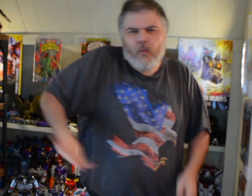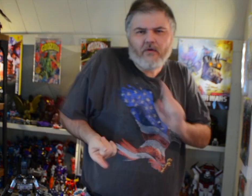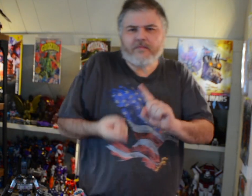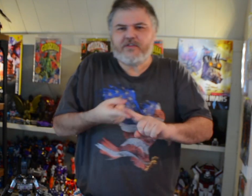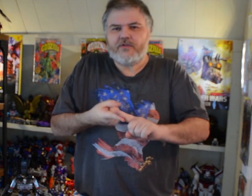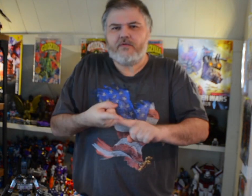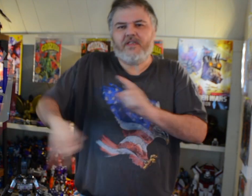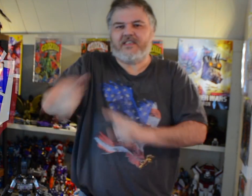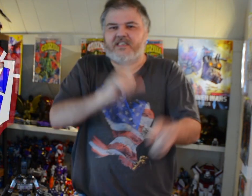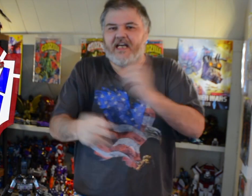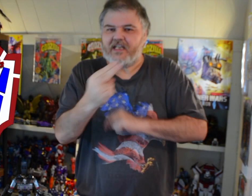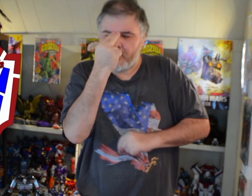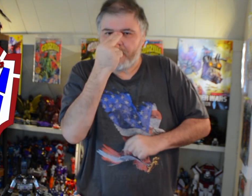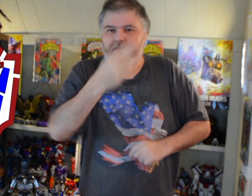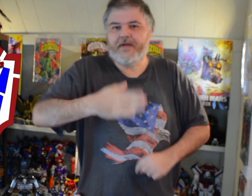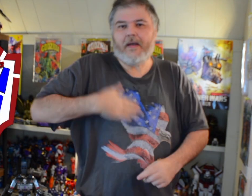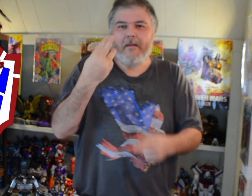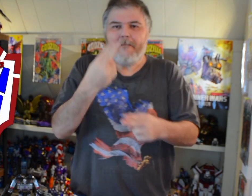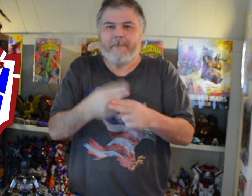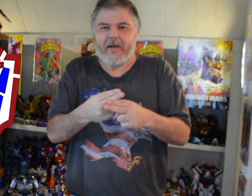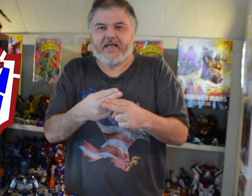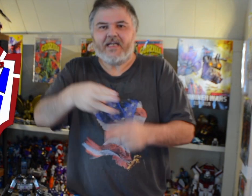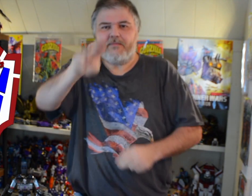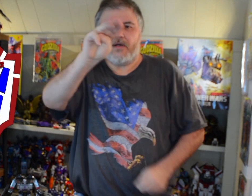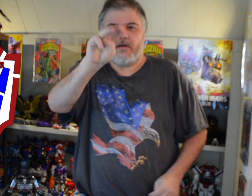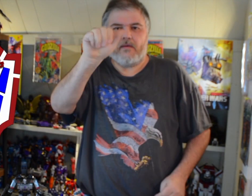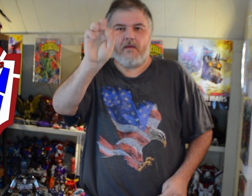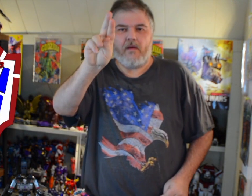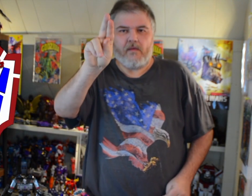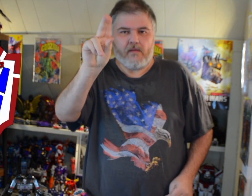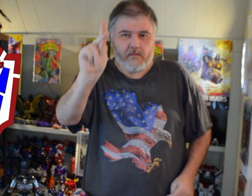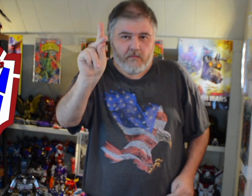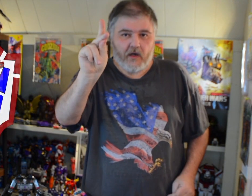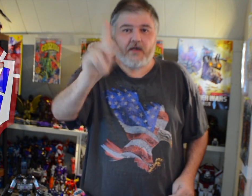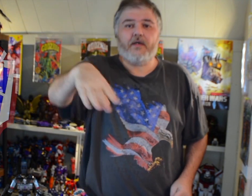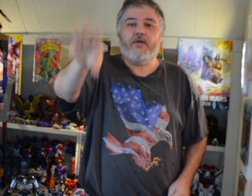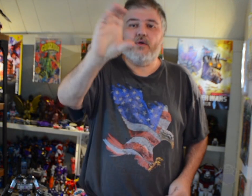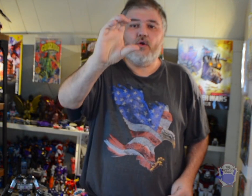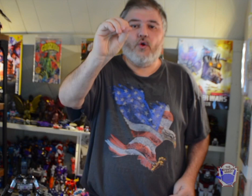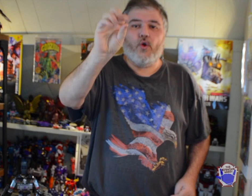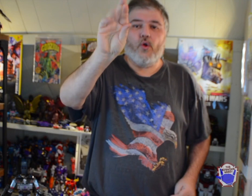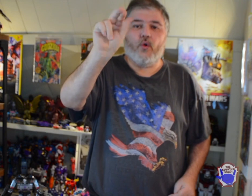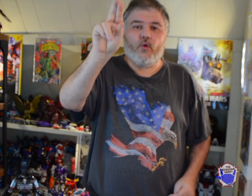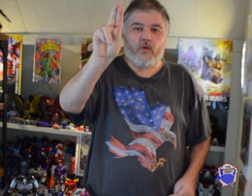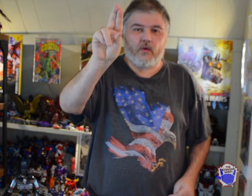Hello, welcome to The Signing Nerd. My name, Mark